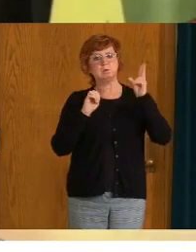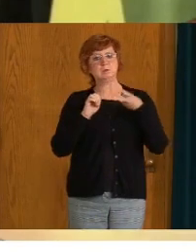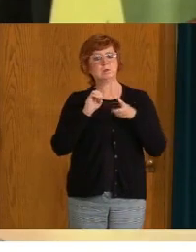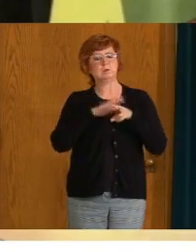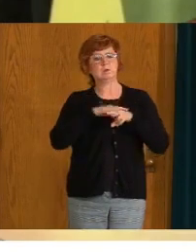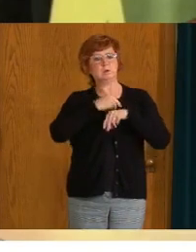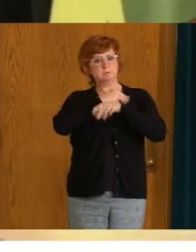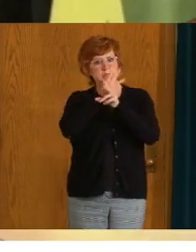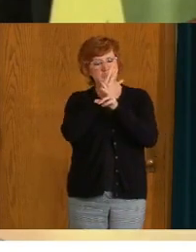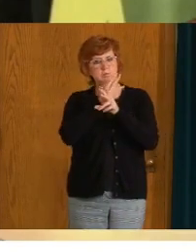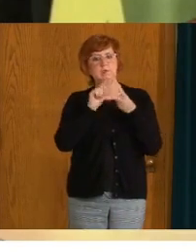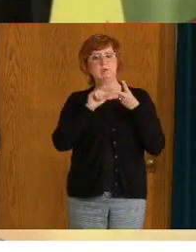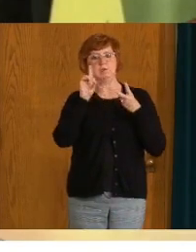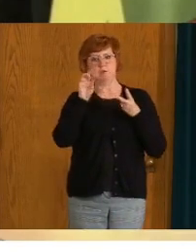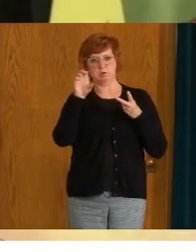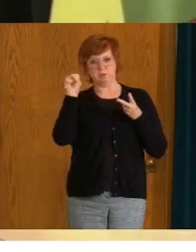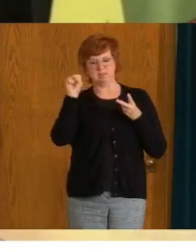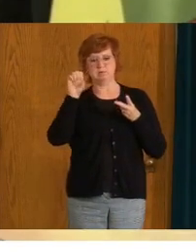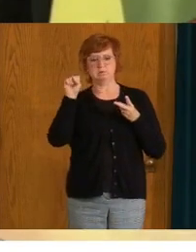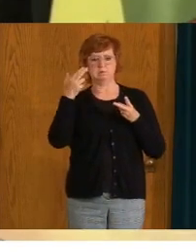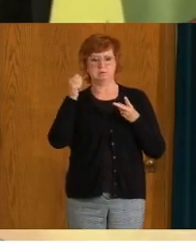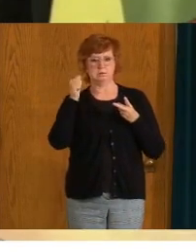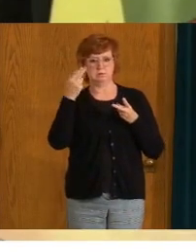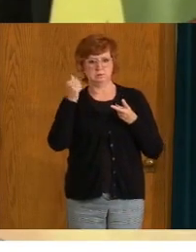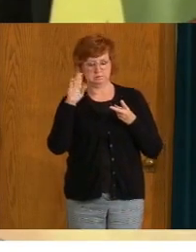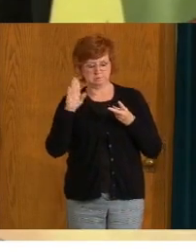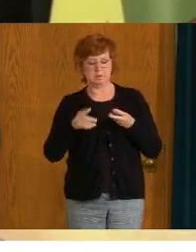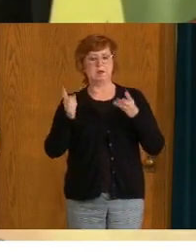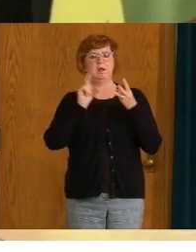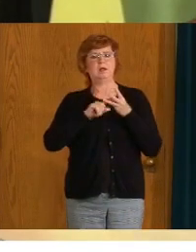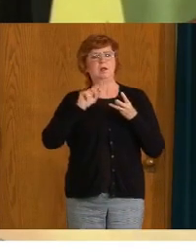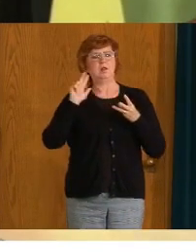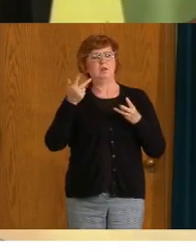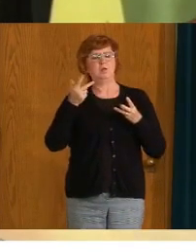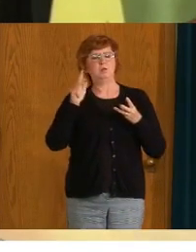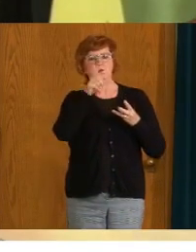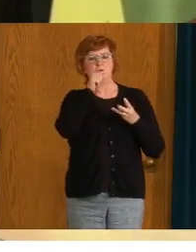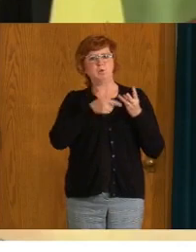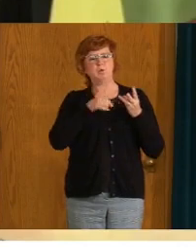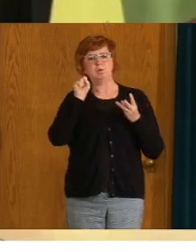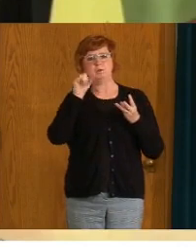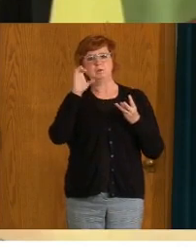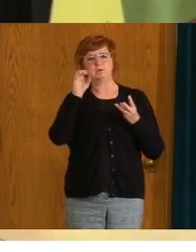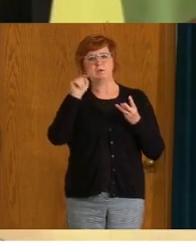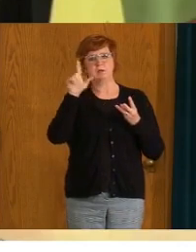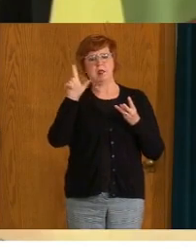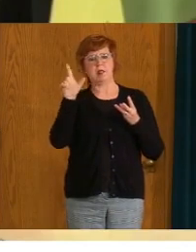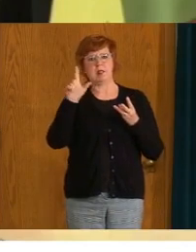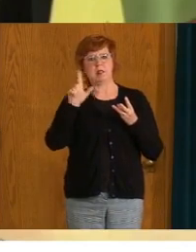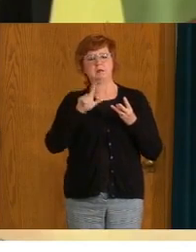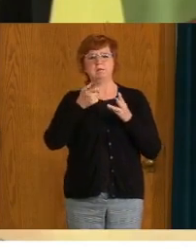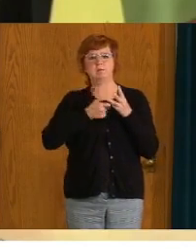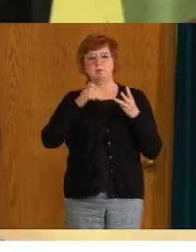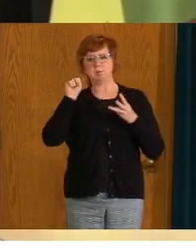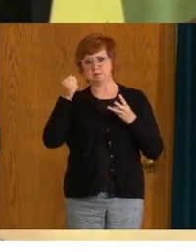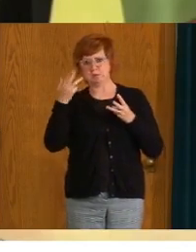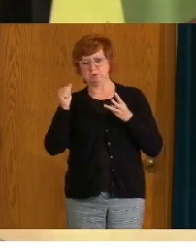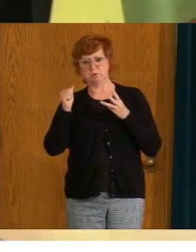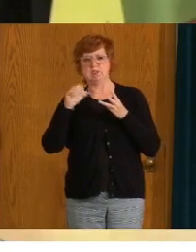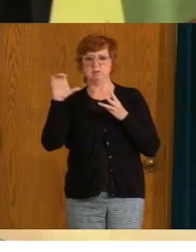Dr. Shahab. As well, from the SHA, we have SHA CEO Scott Livingstone and Derek